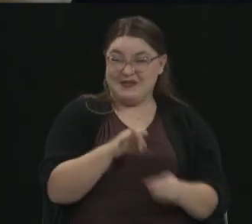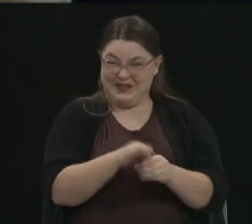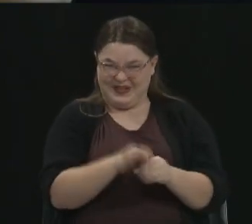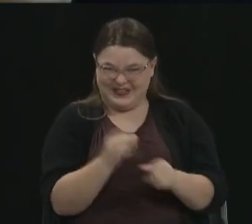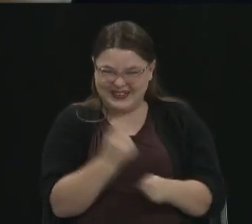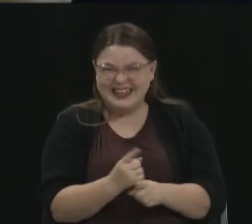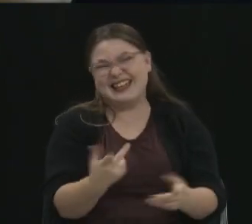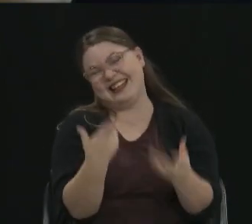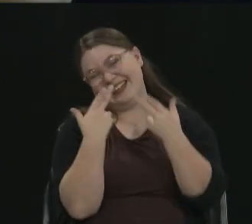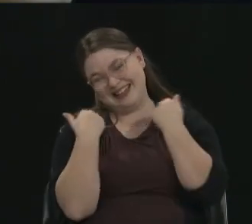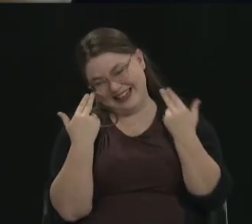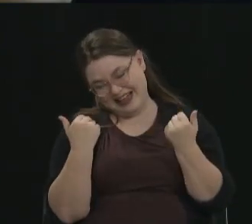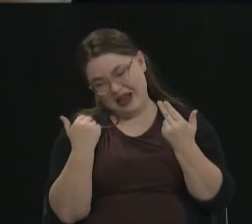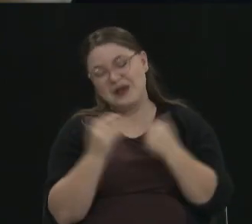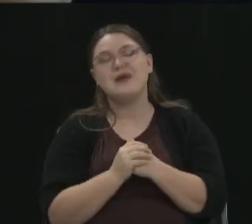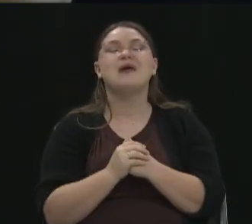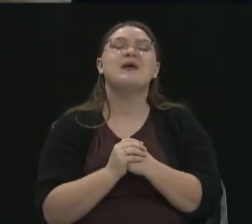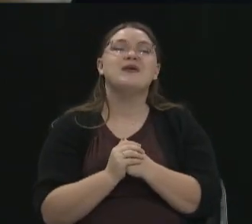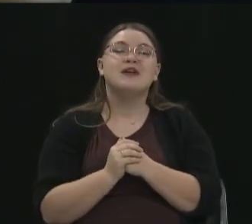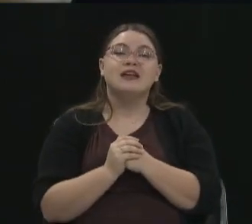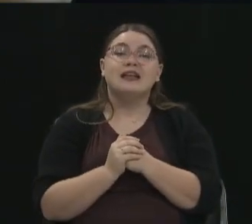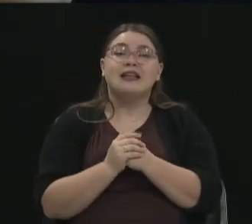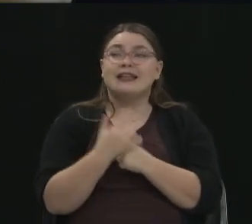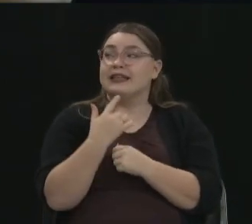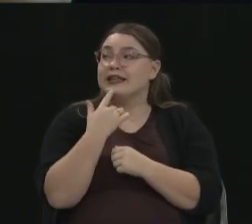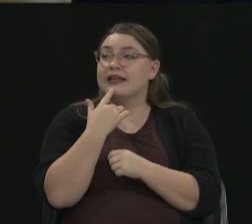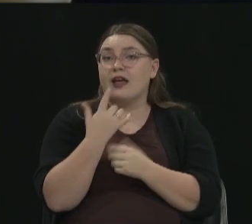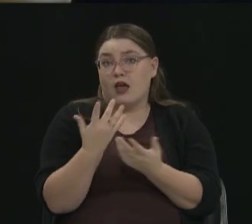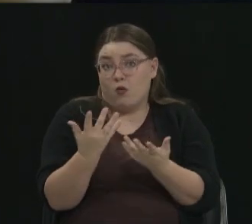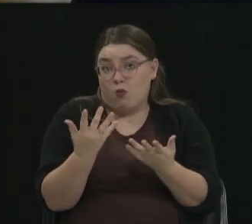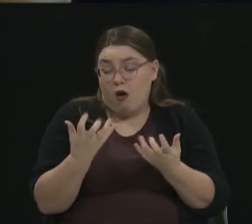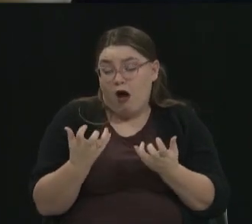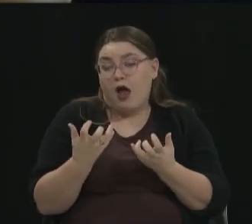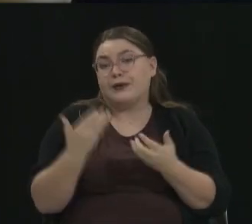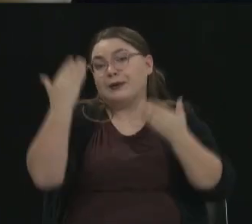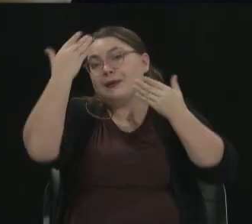are innocuous names. And trying to